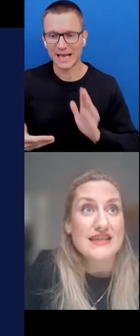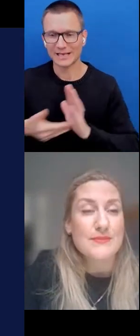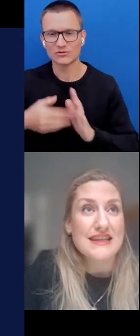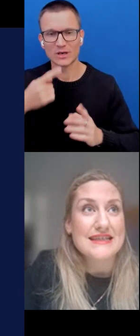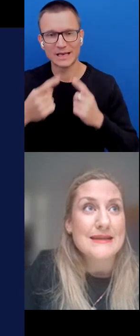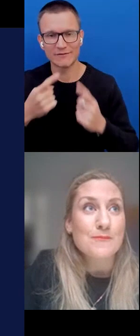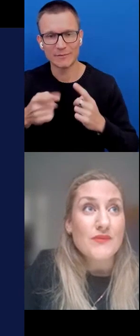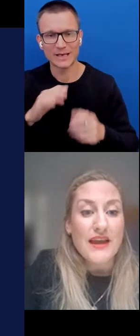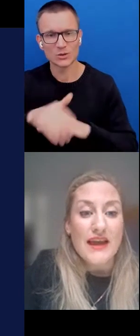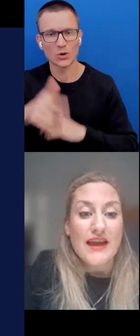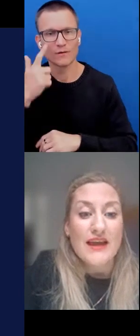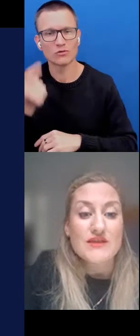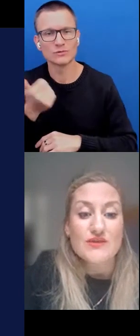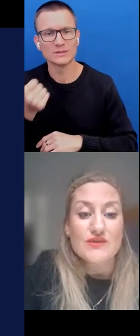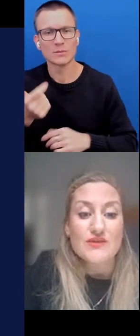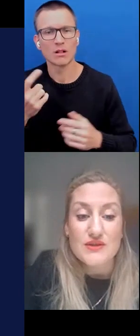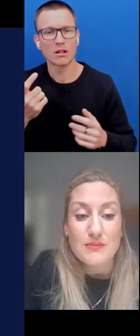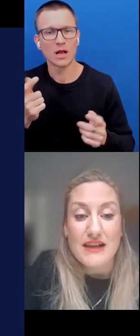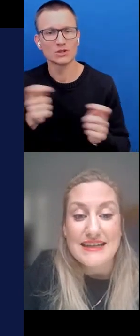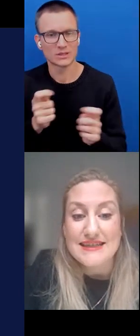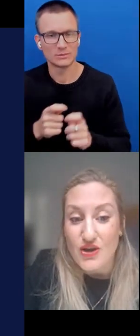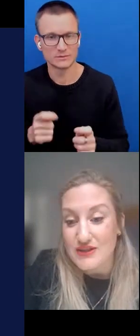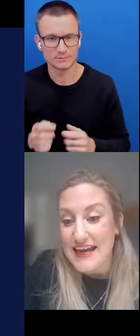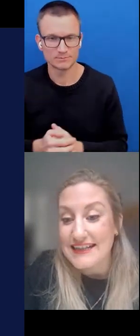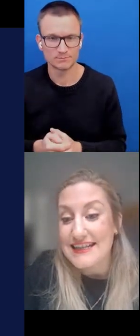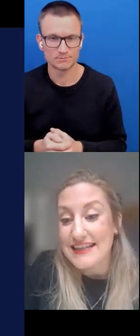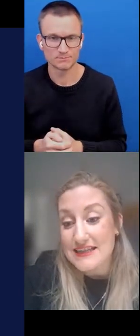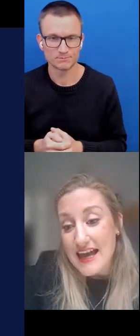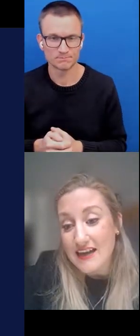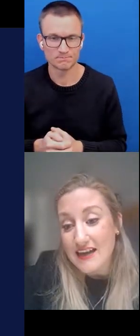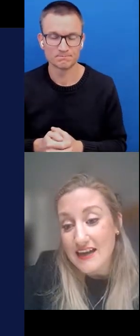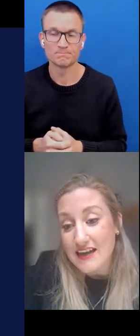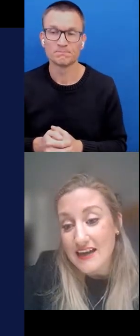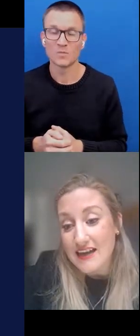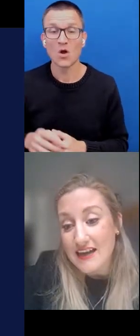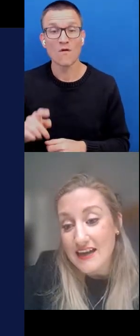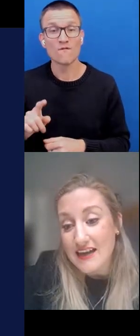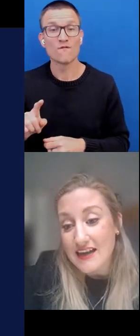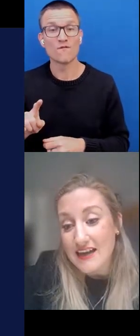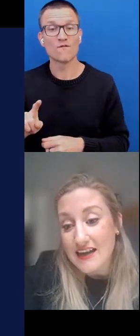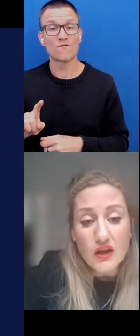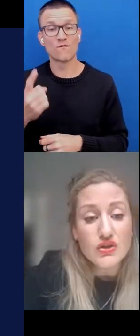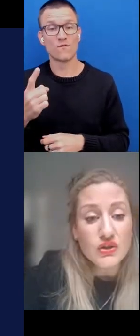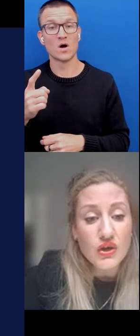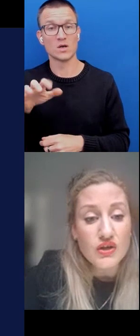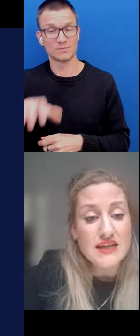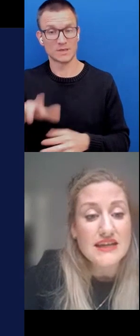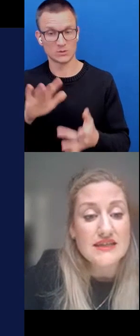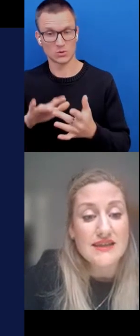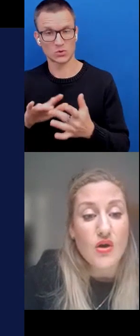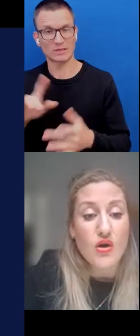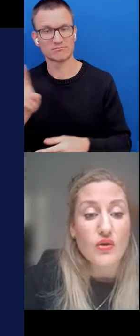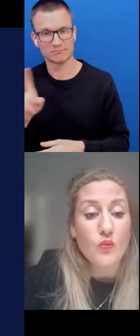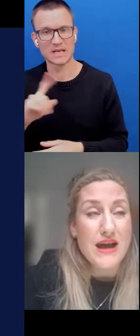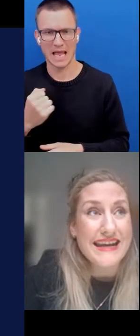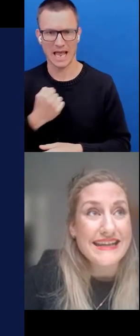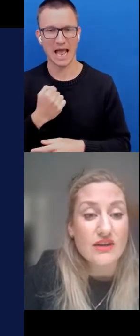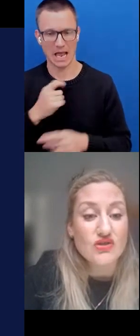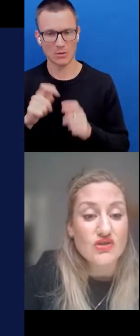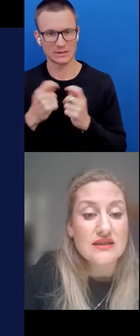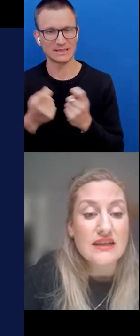reasonable adjustments? So the first place to contact is our dedicated team. You can contact them